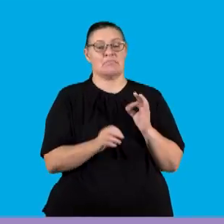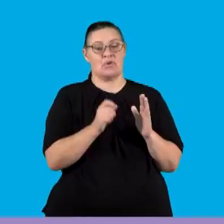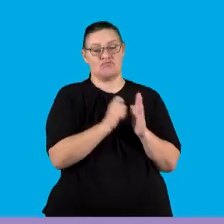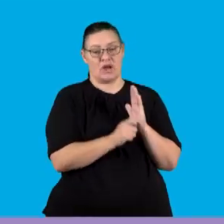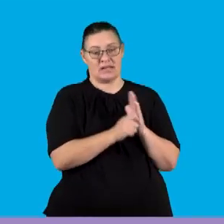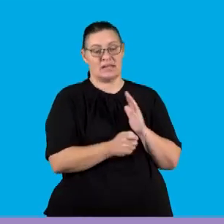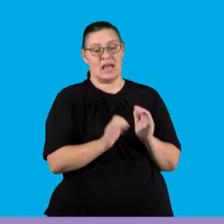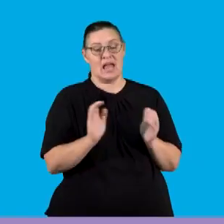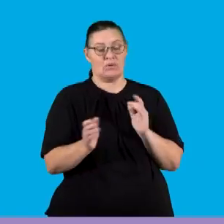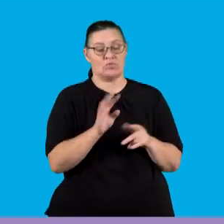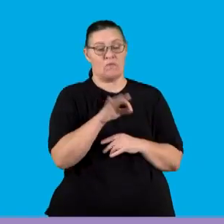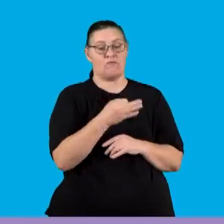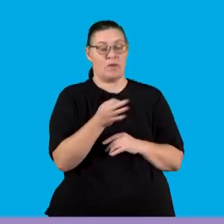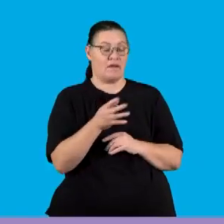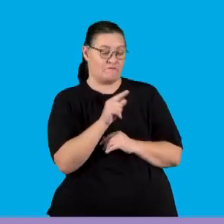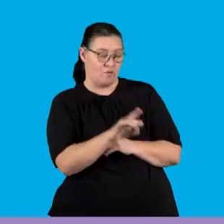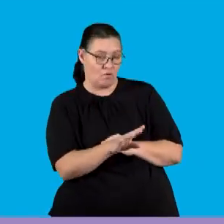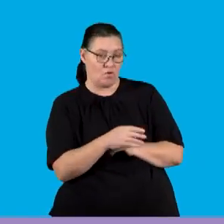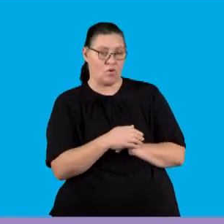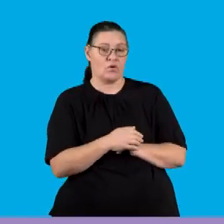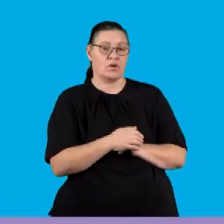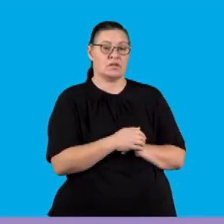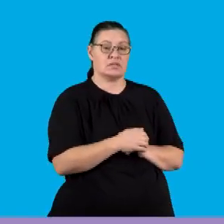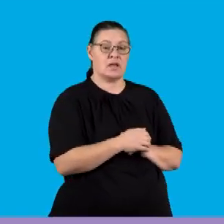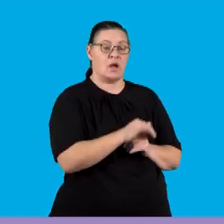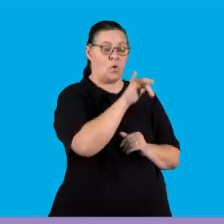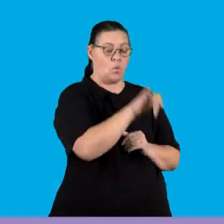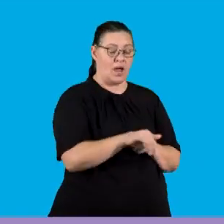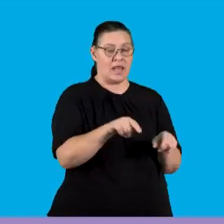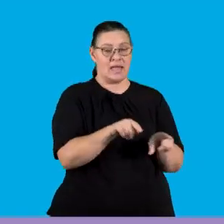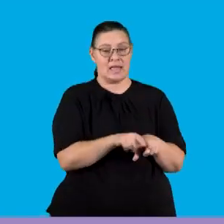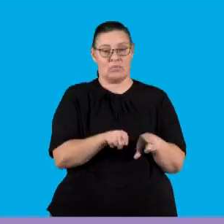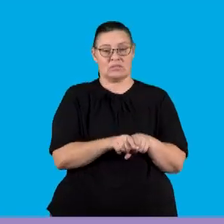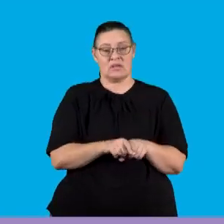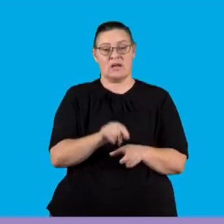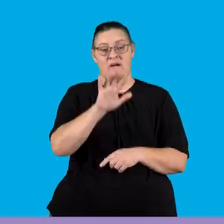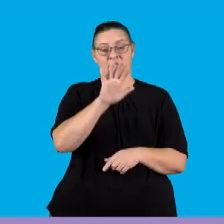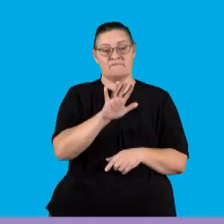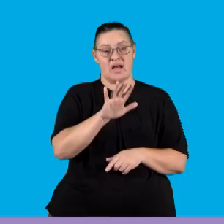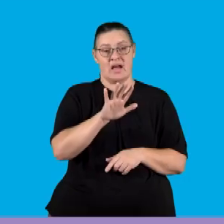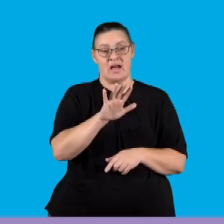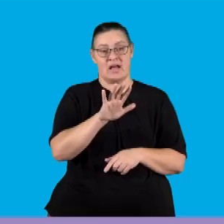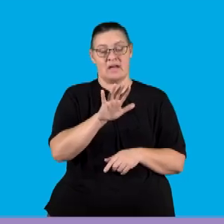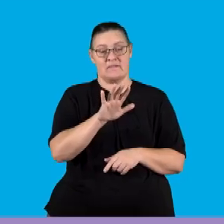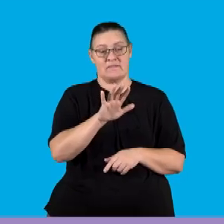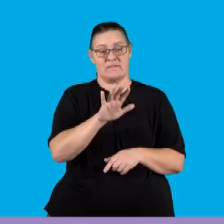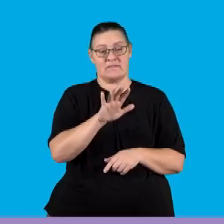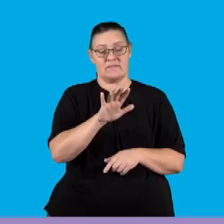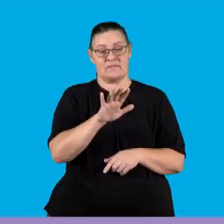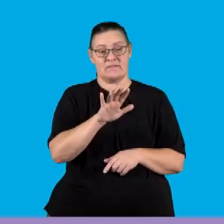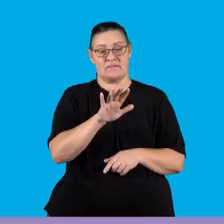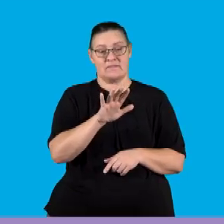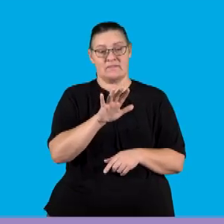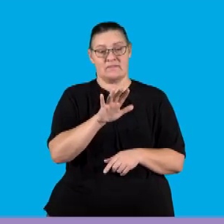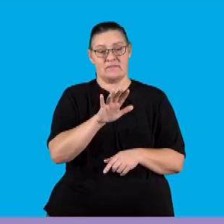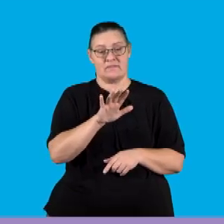write an equation or a formula for it. That is y is equals to, now what we did was to take the input